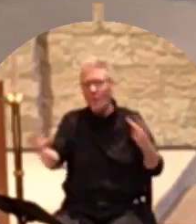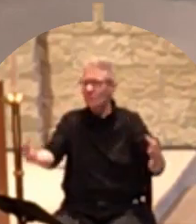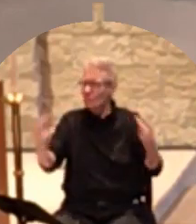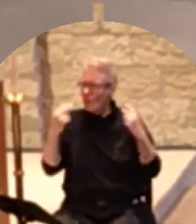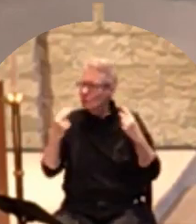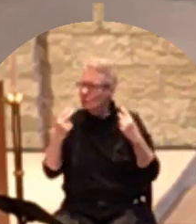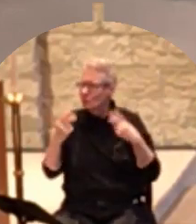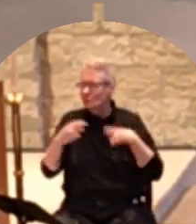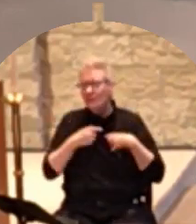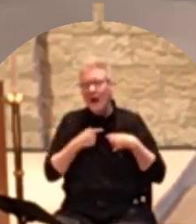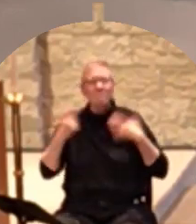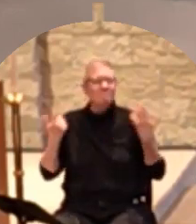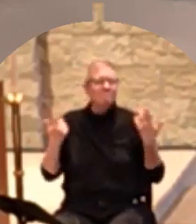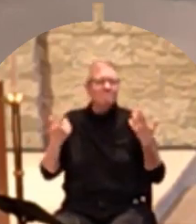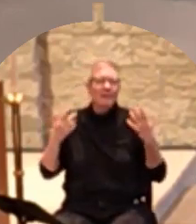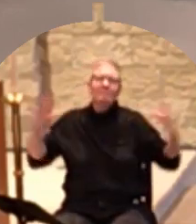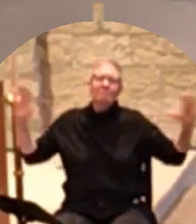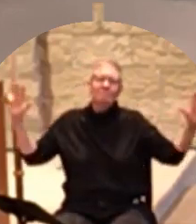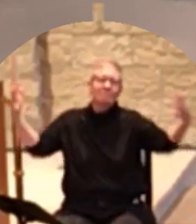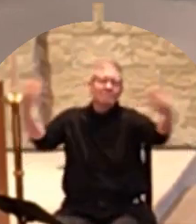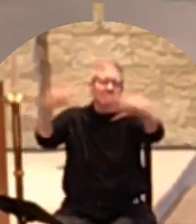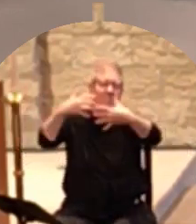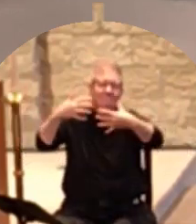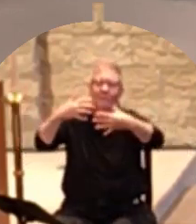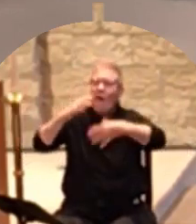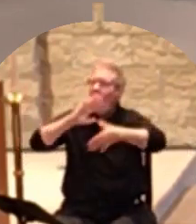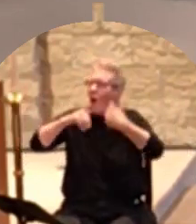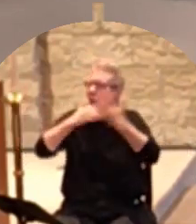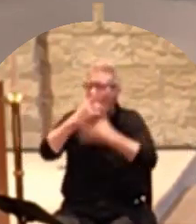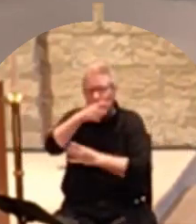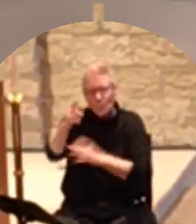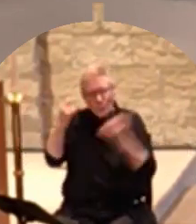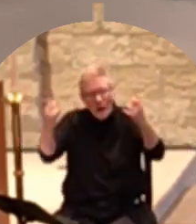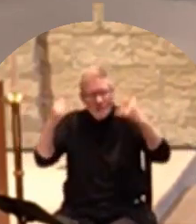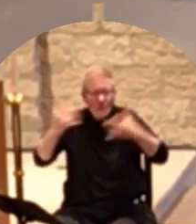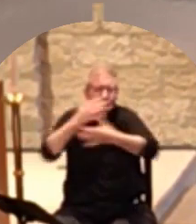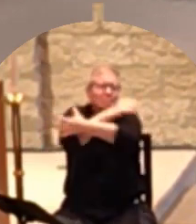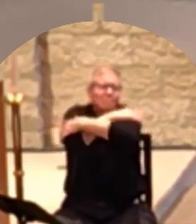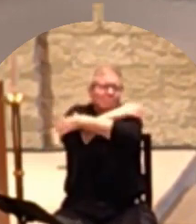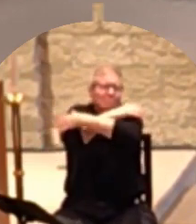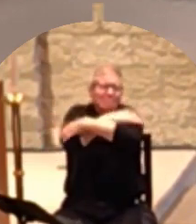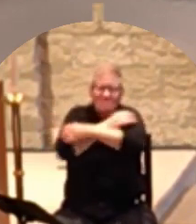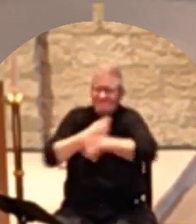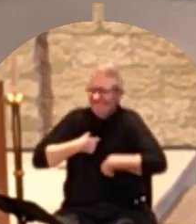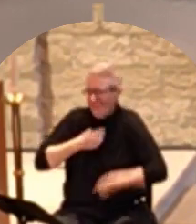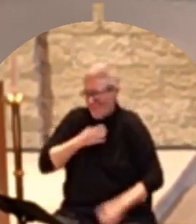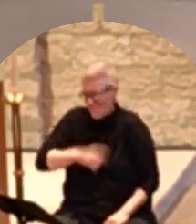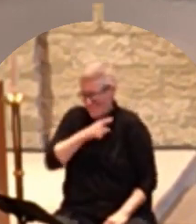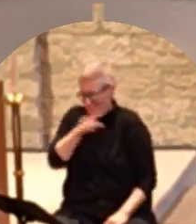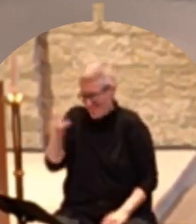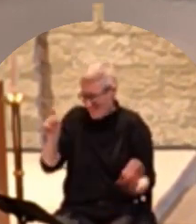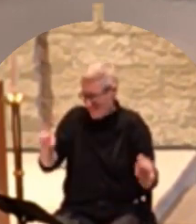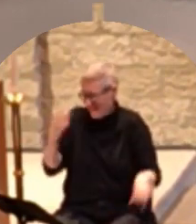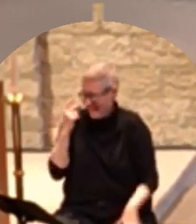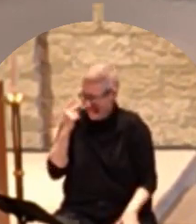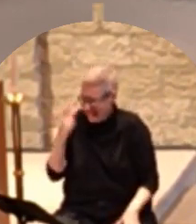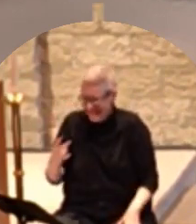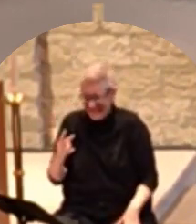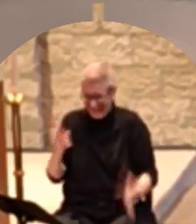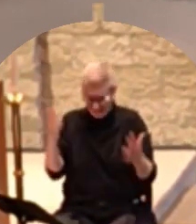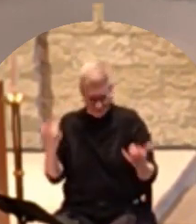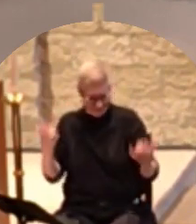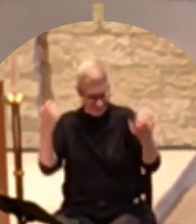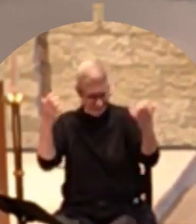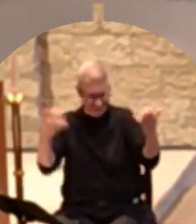reaching out right now, giving you this huge virtual hug. As a matter of fact, I wish you could see the sanctuary. I've placed hearts around there